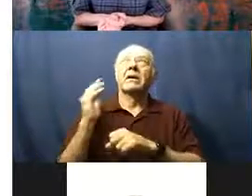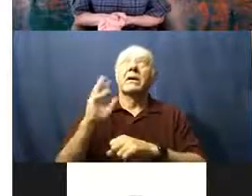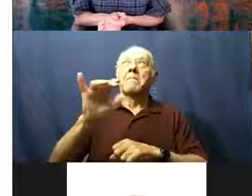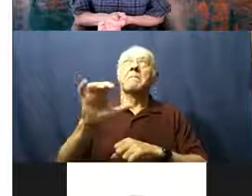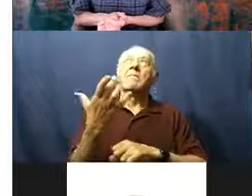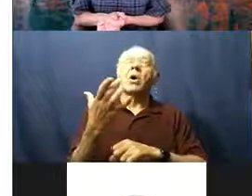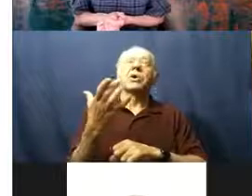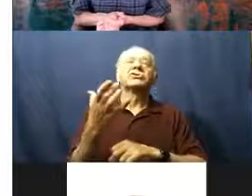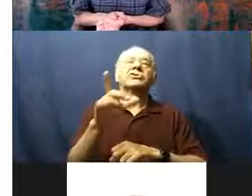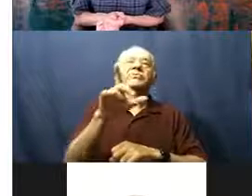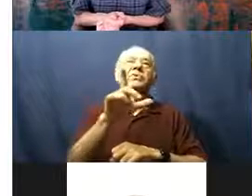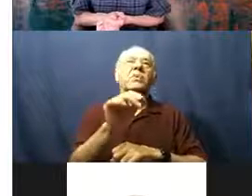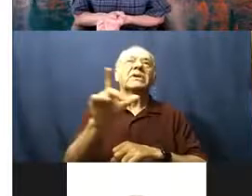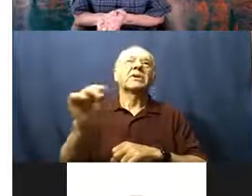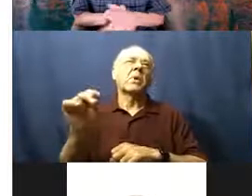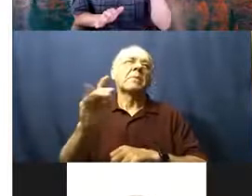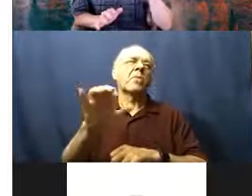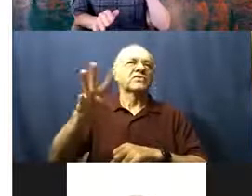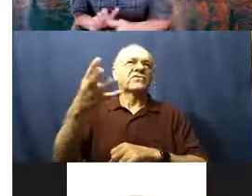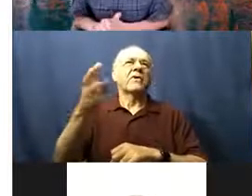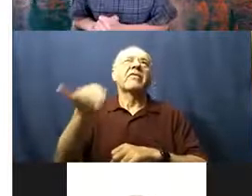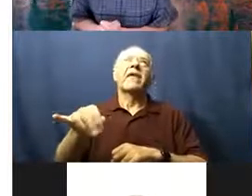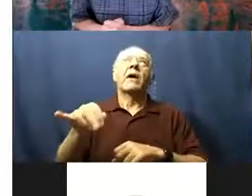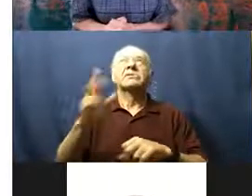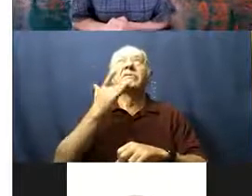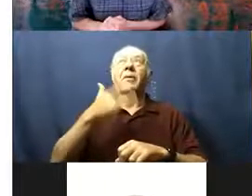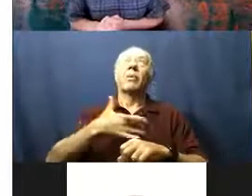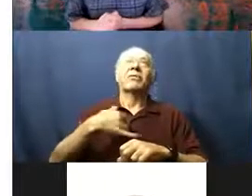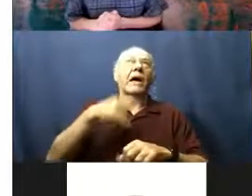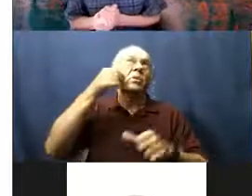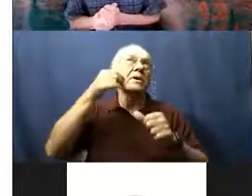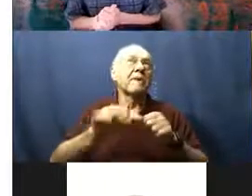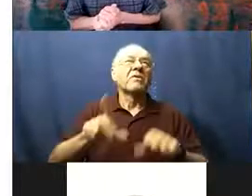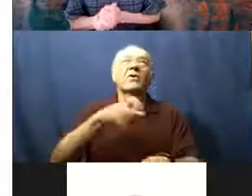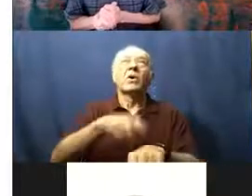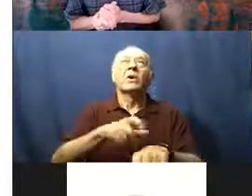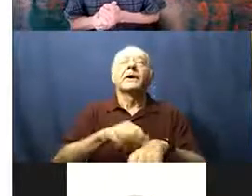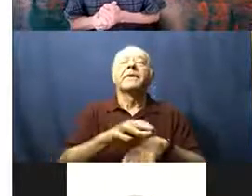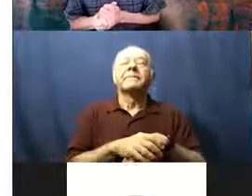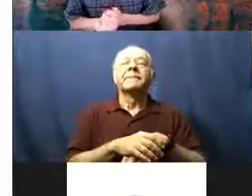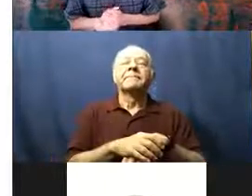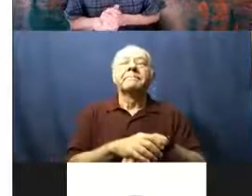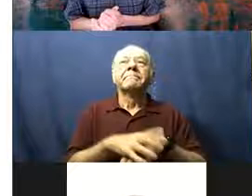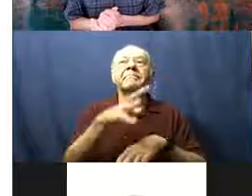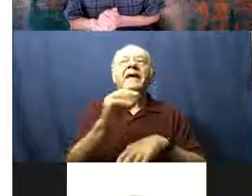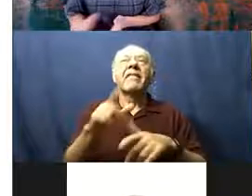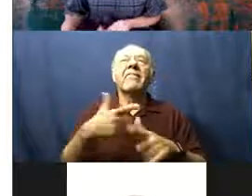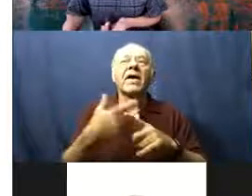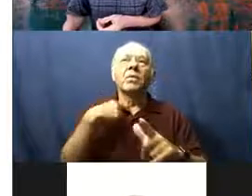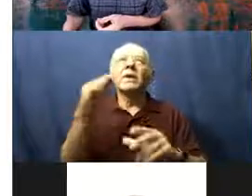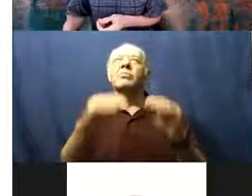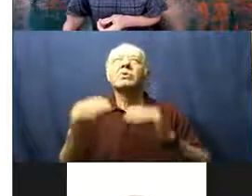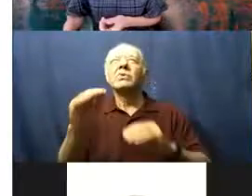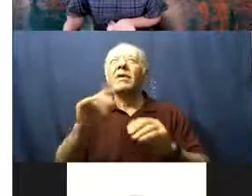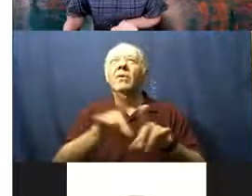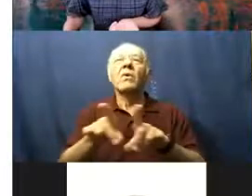of 2020, which was a birthday I will remember for a long time. And then we put together